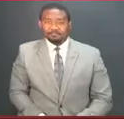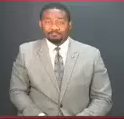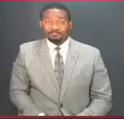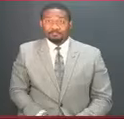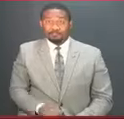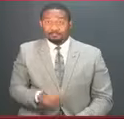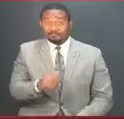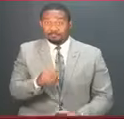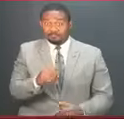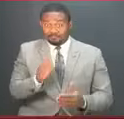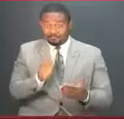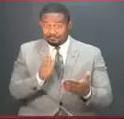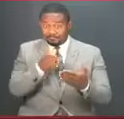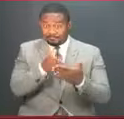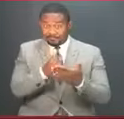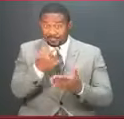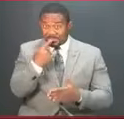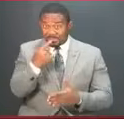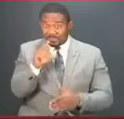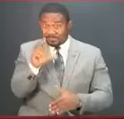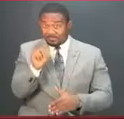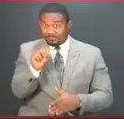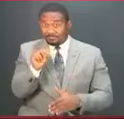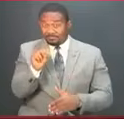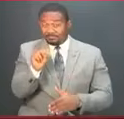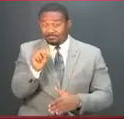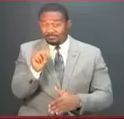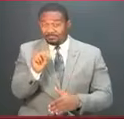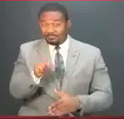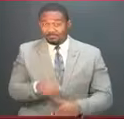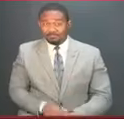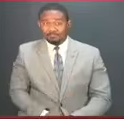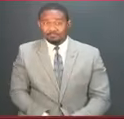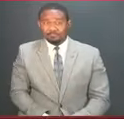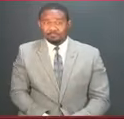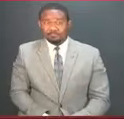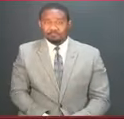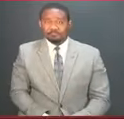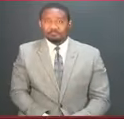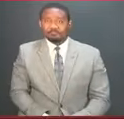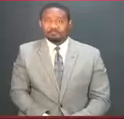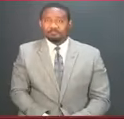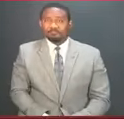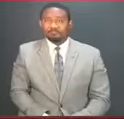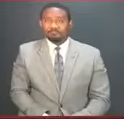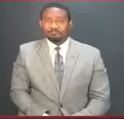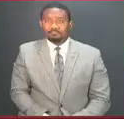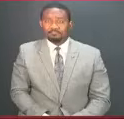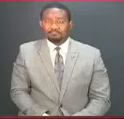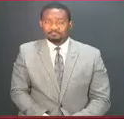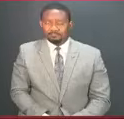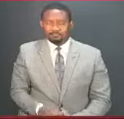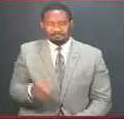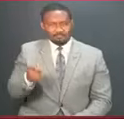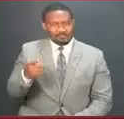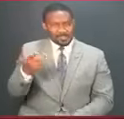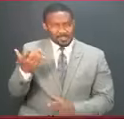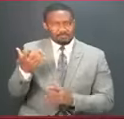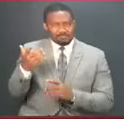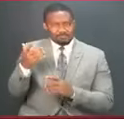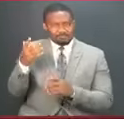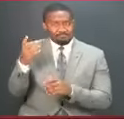Those against, say no. Item number 19. Honorable members, the ayes have it.